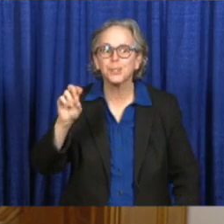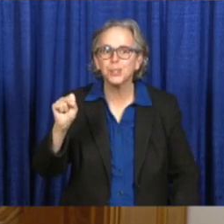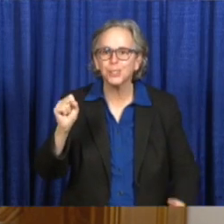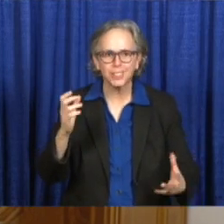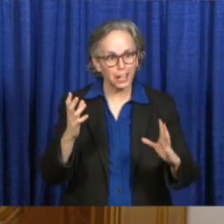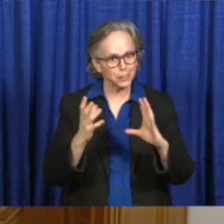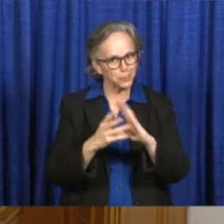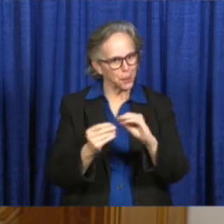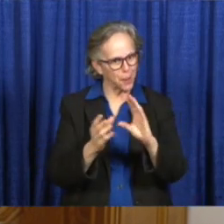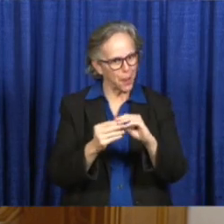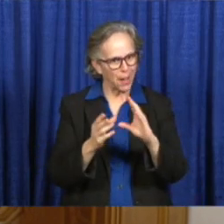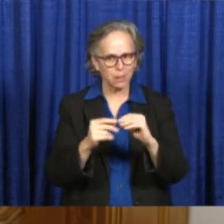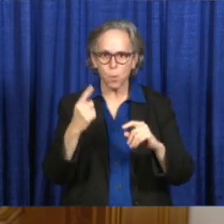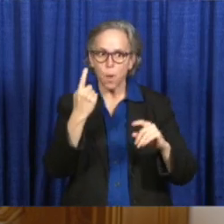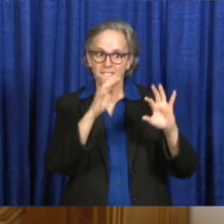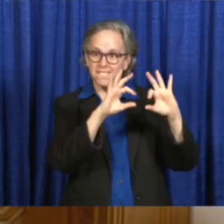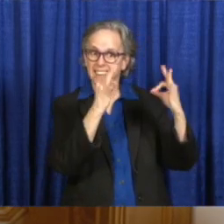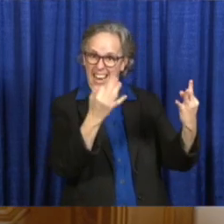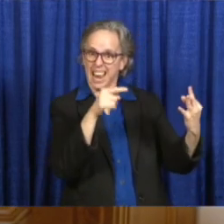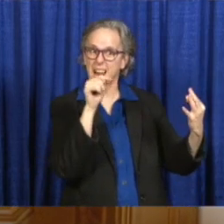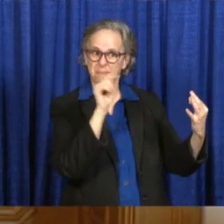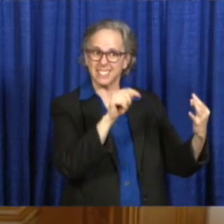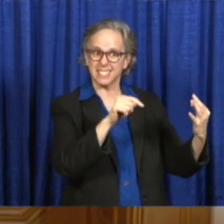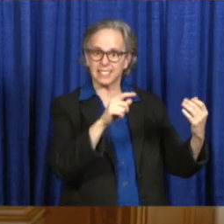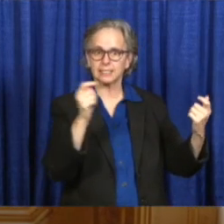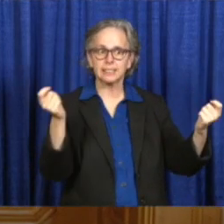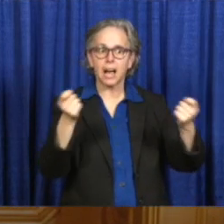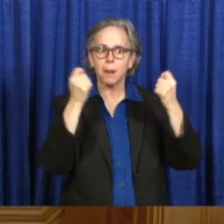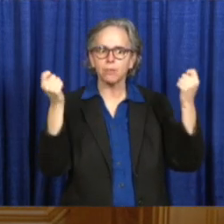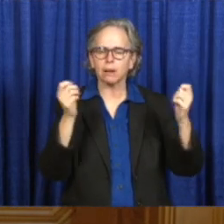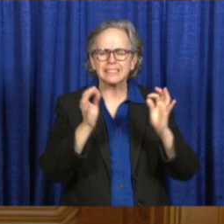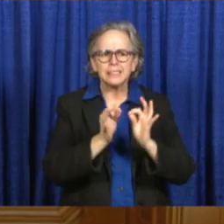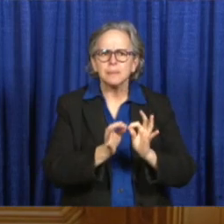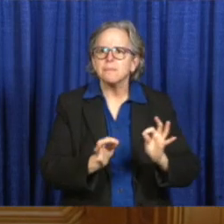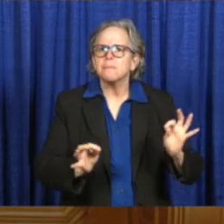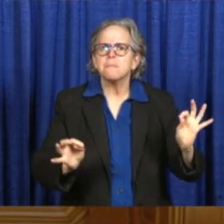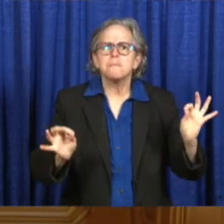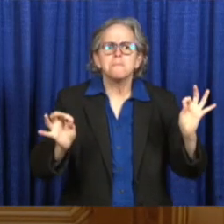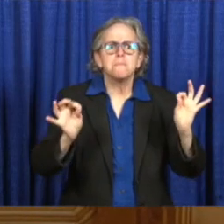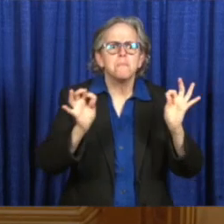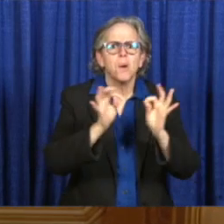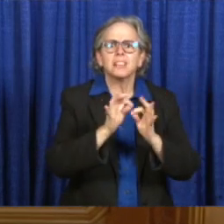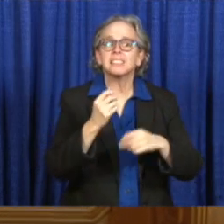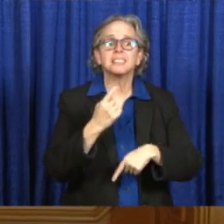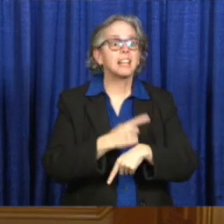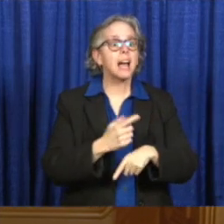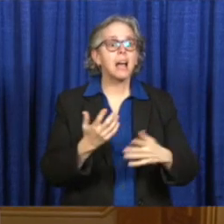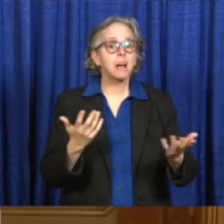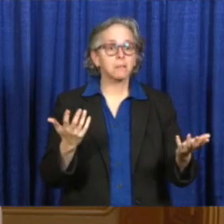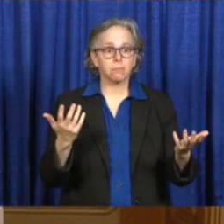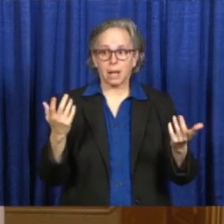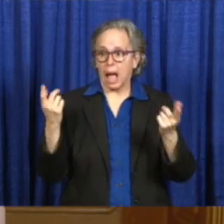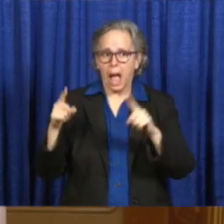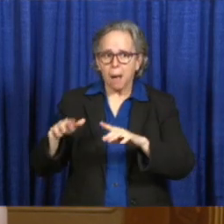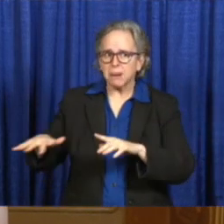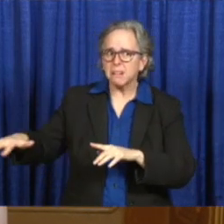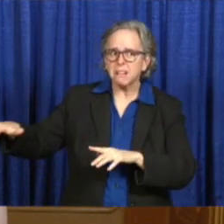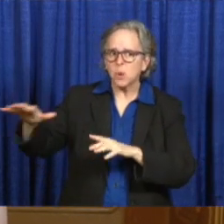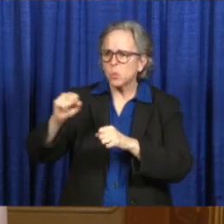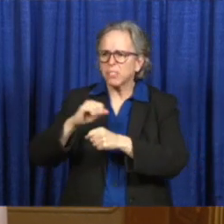able to celebrate a very important day in spite of what is going on with the coronavirus.